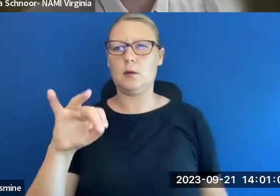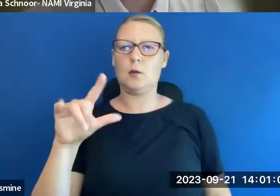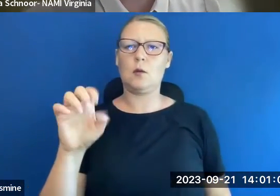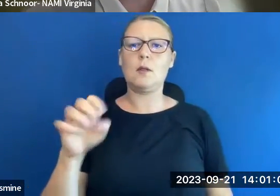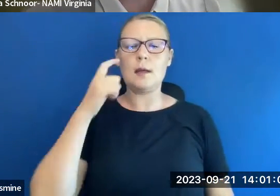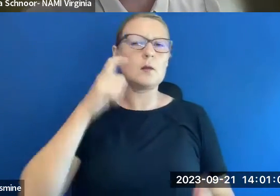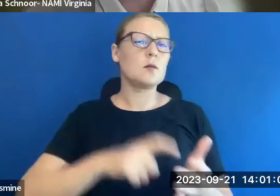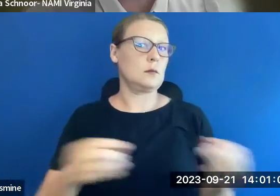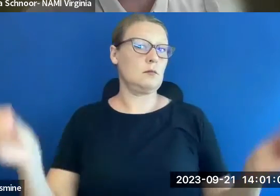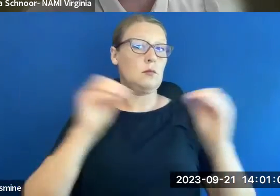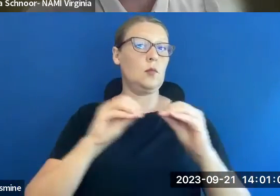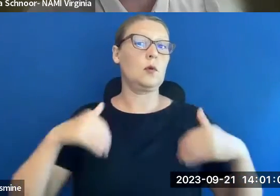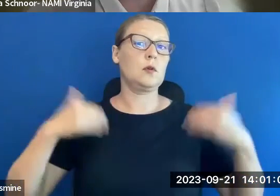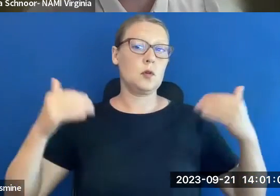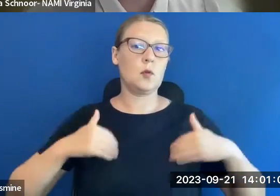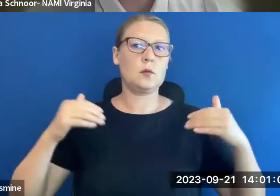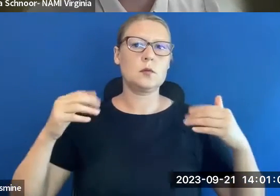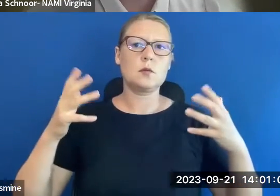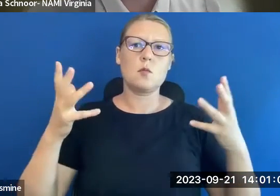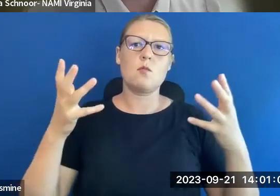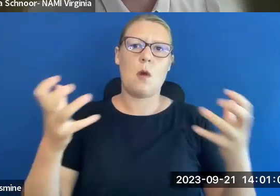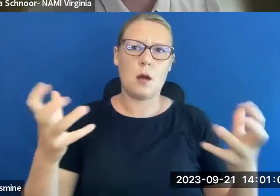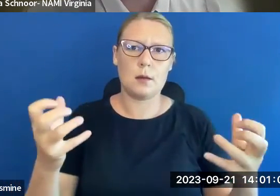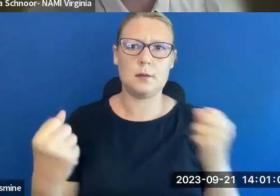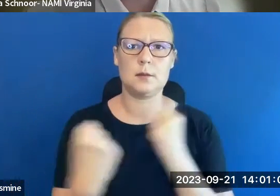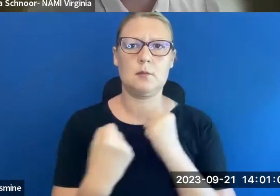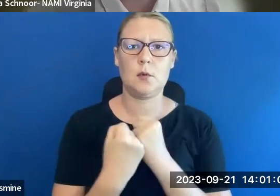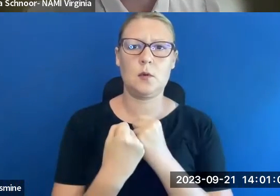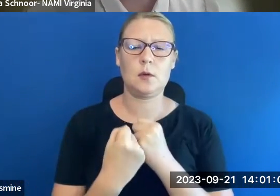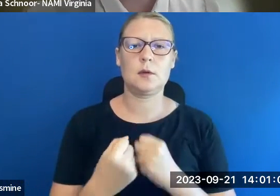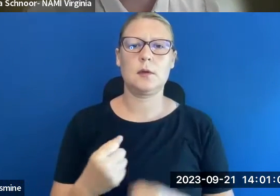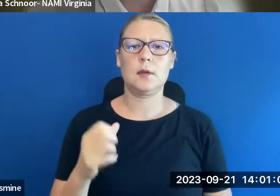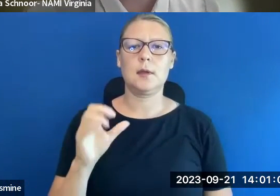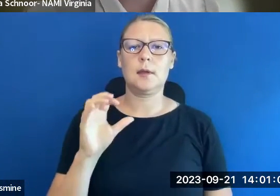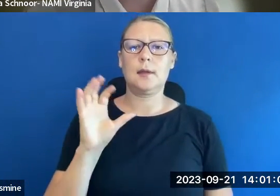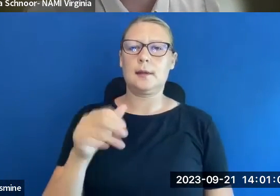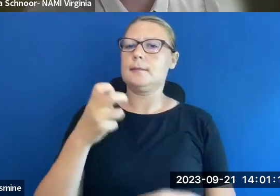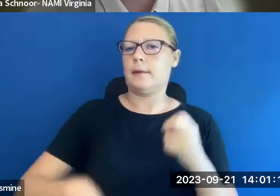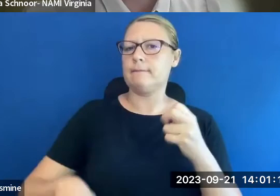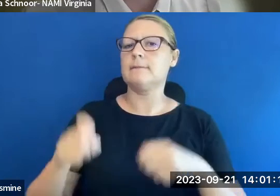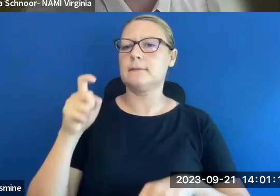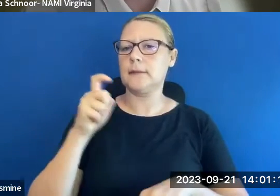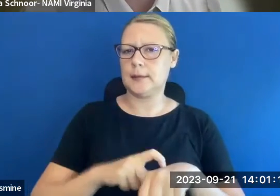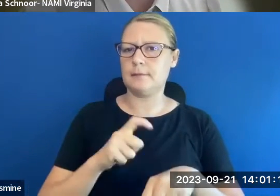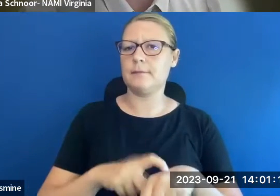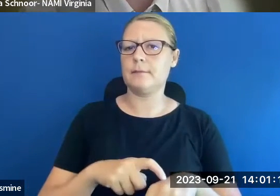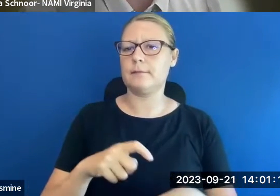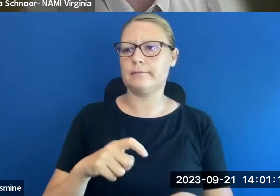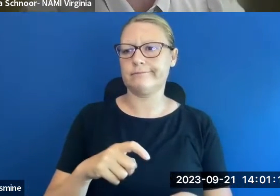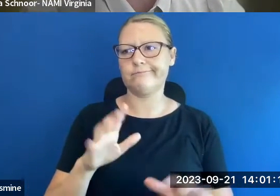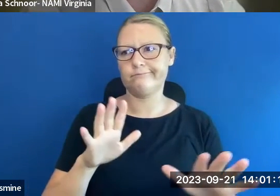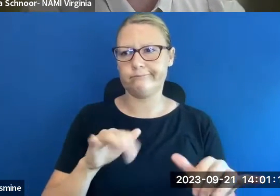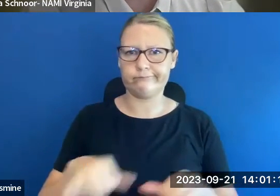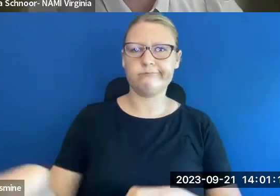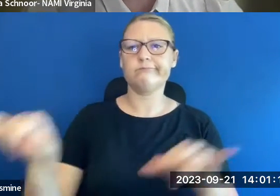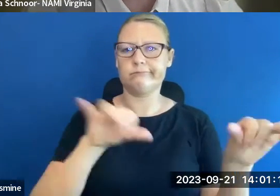support. I think that, as Miranda shared, that was a very difficult time for all of us. And